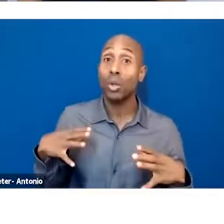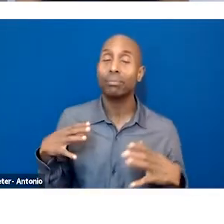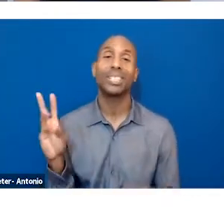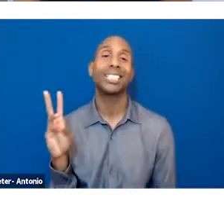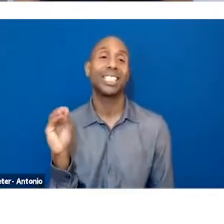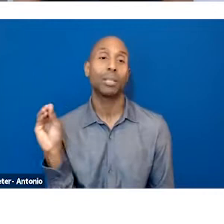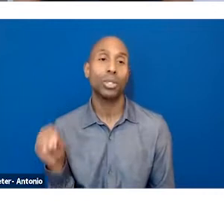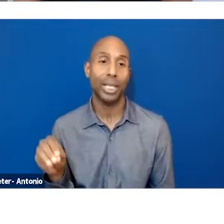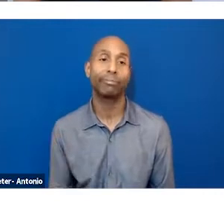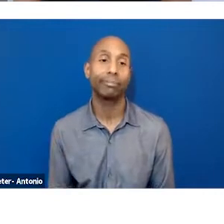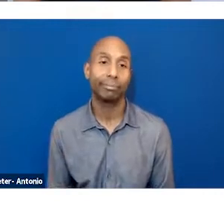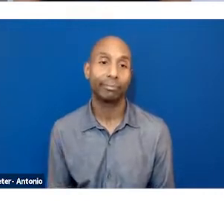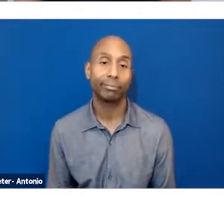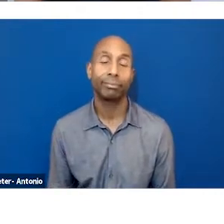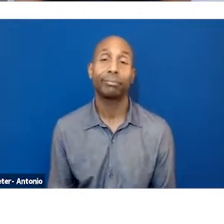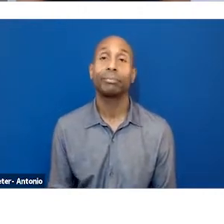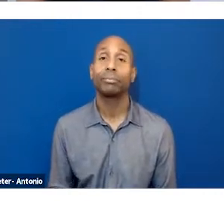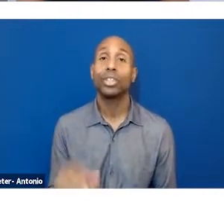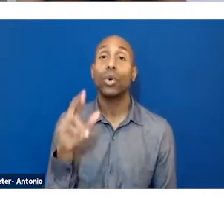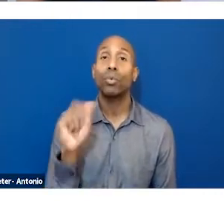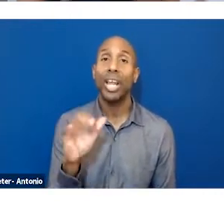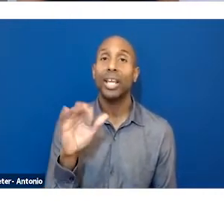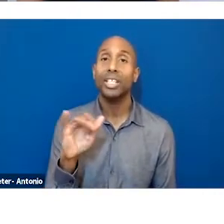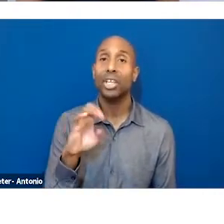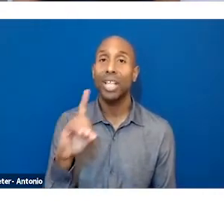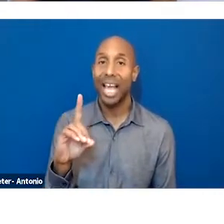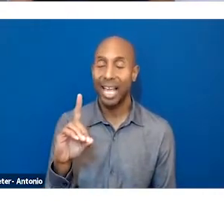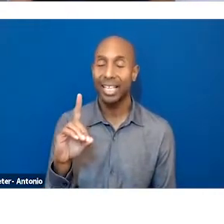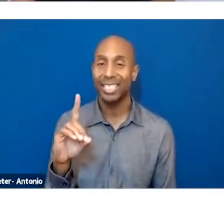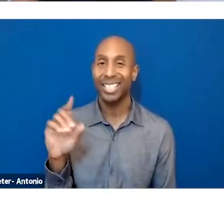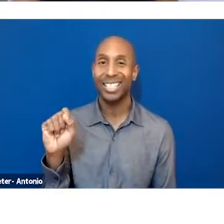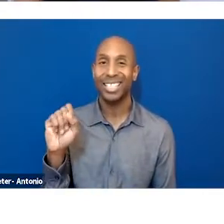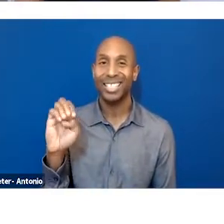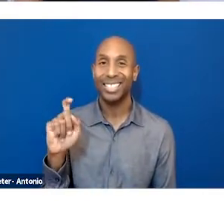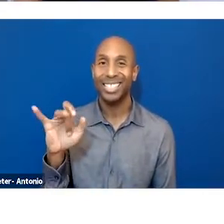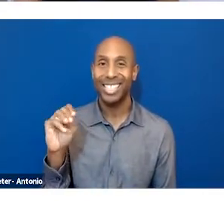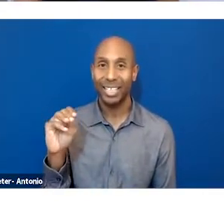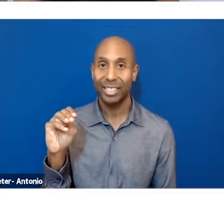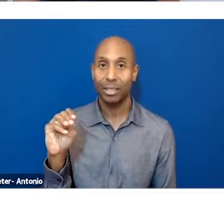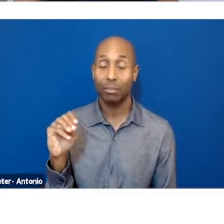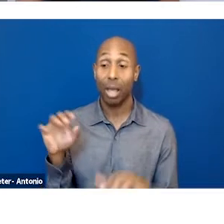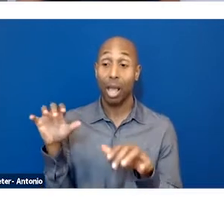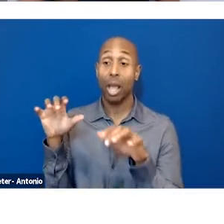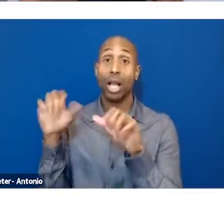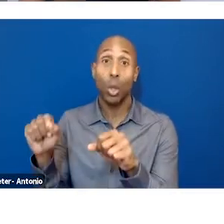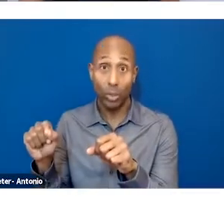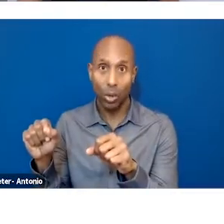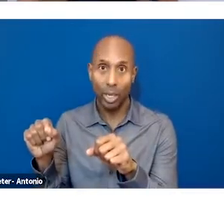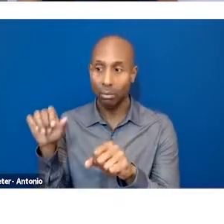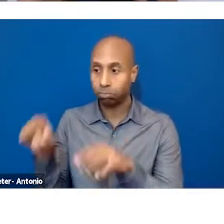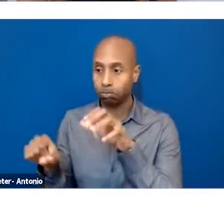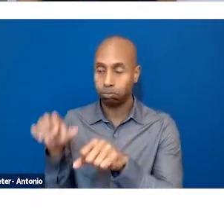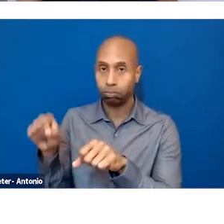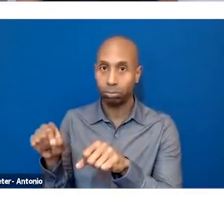Racialized sexism and colonialism, then, aren't external problems that afflict the fashion system. They actually create